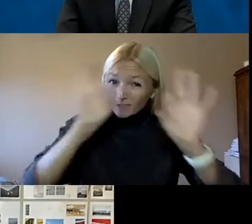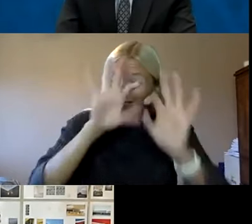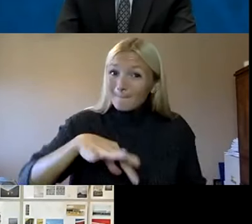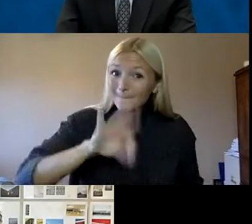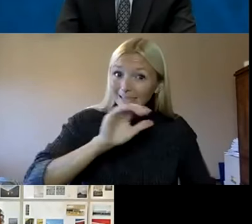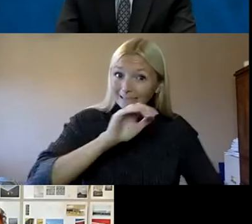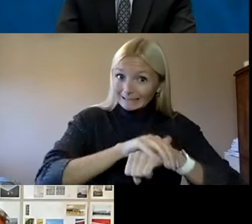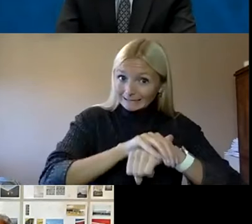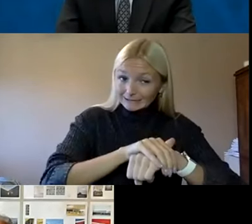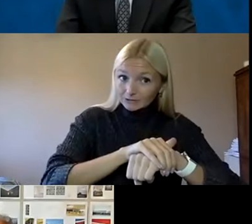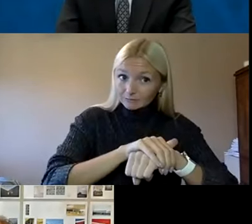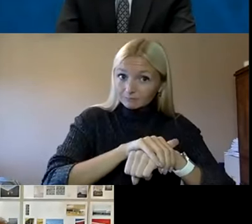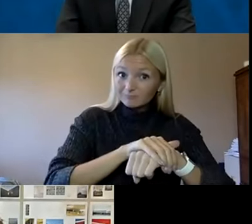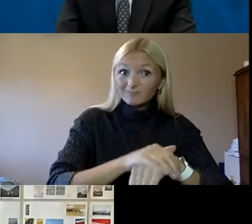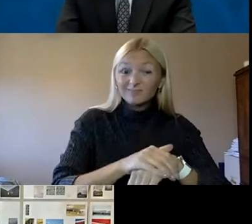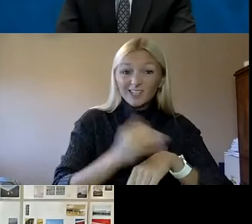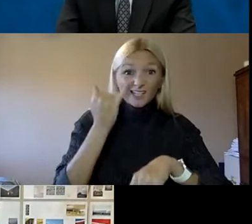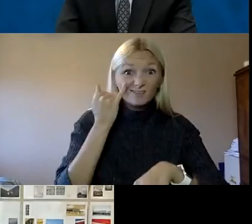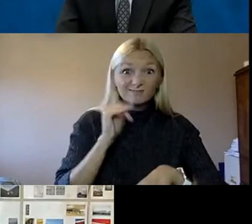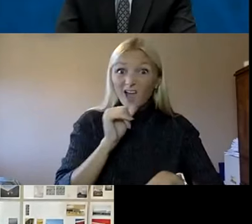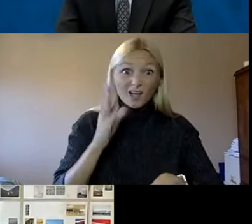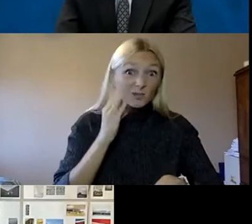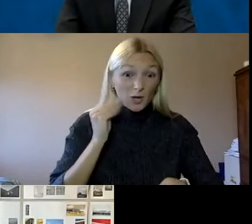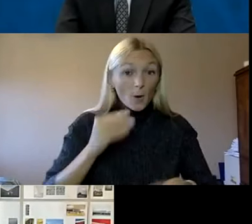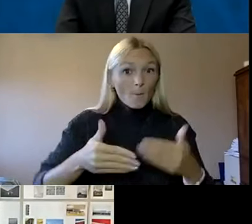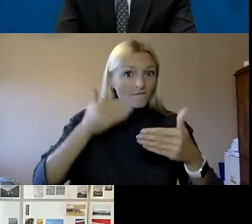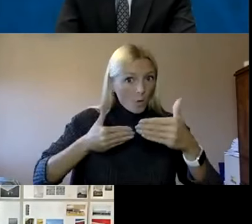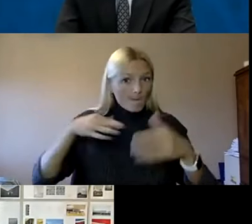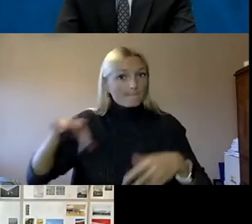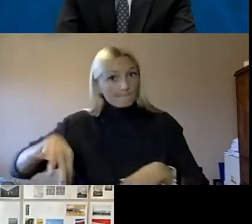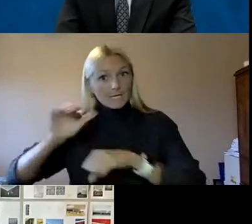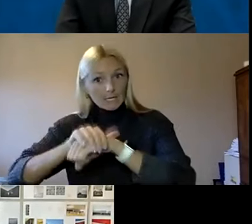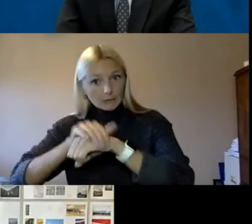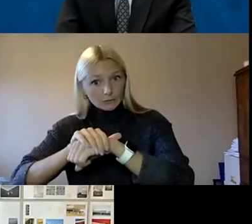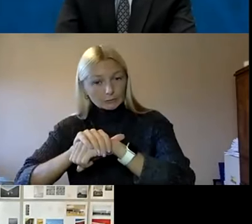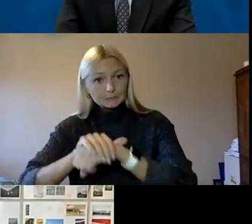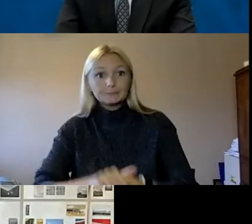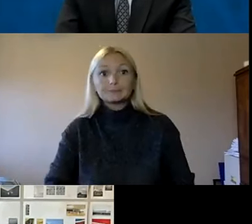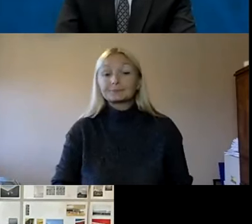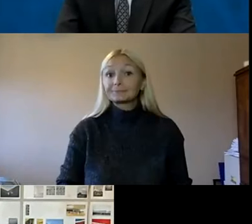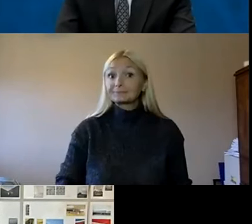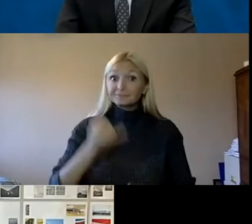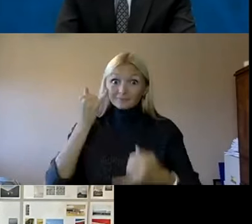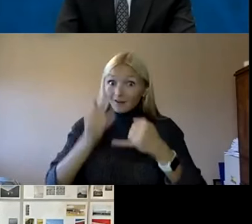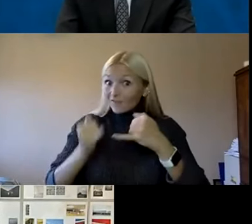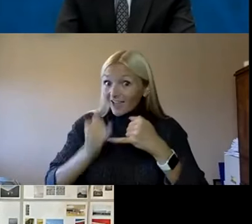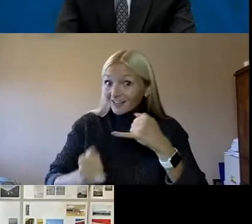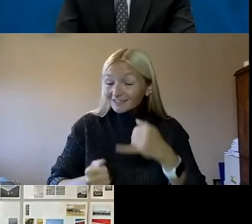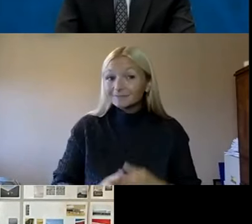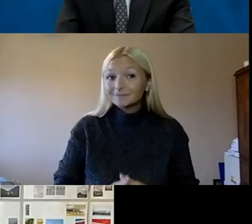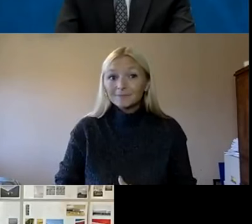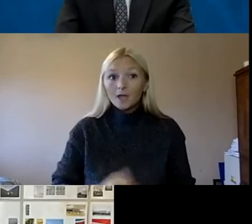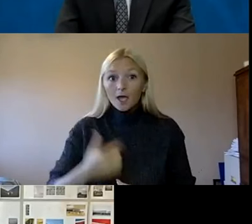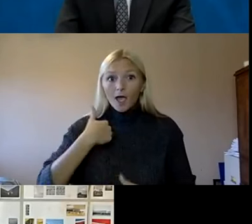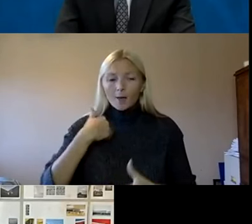those of you that have not used the translation services in Zoom before. And finally, I'm going to